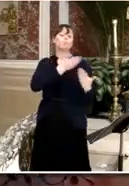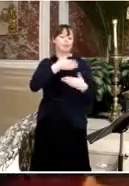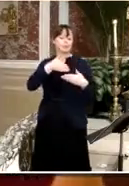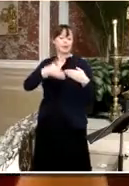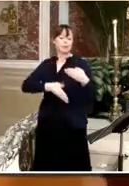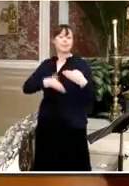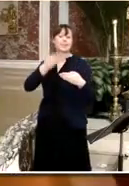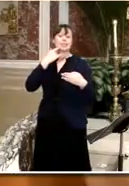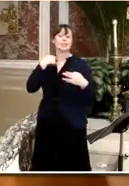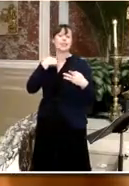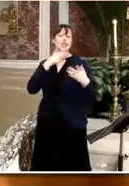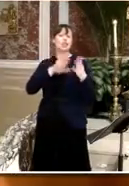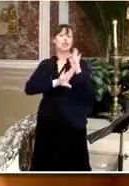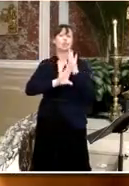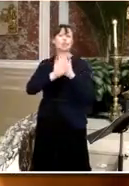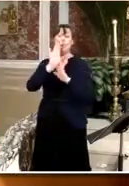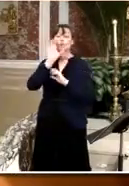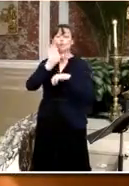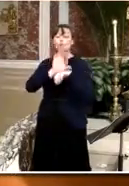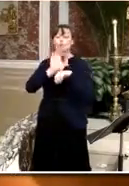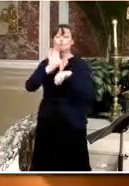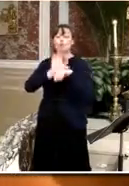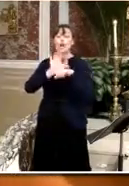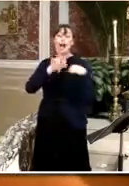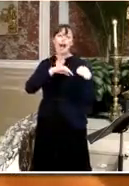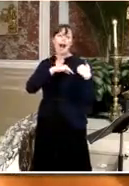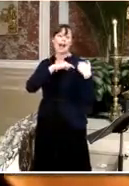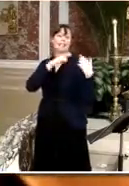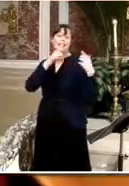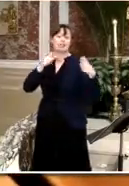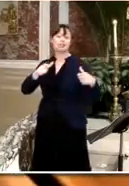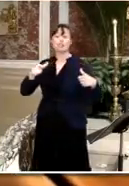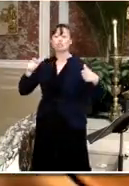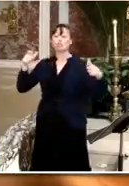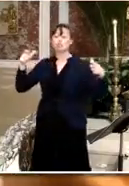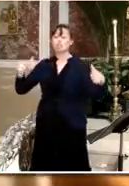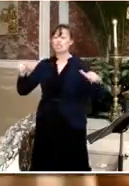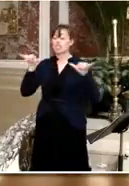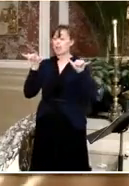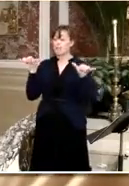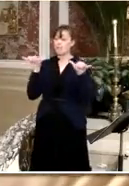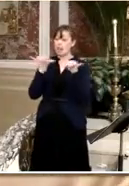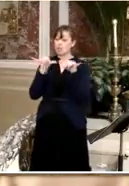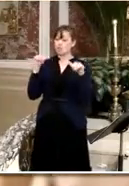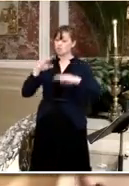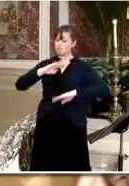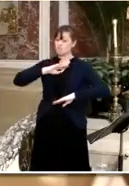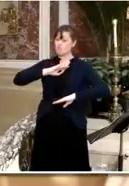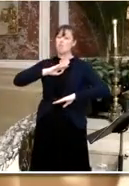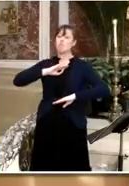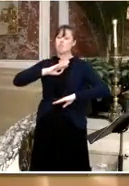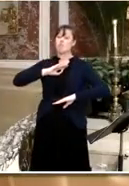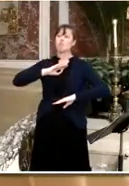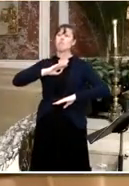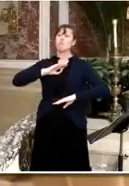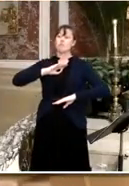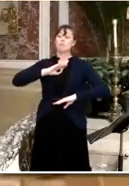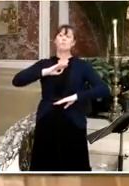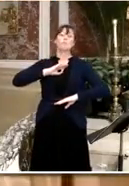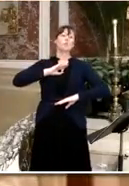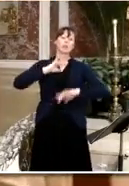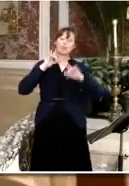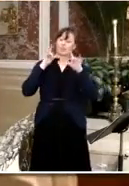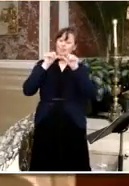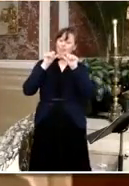the growth of your church until she reaches the measure of fullness in which you, resplendent with